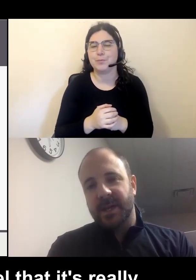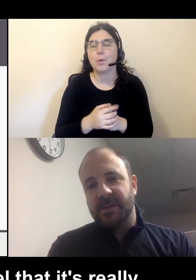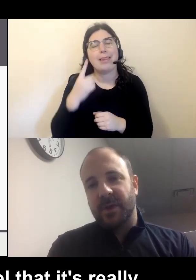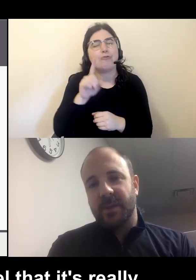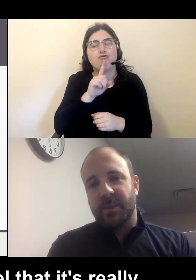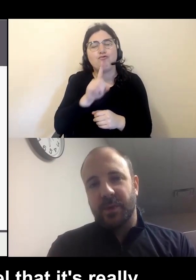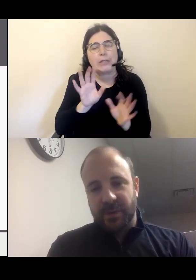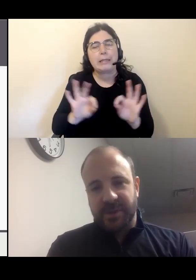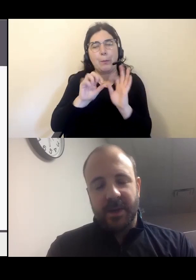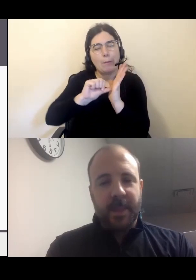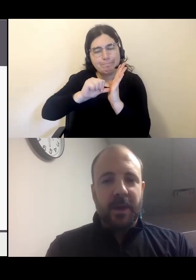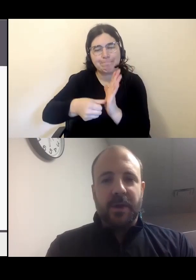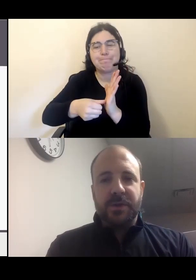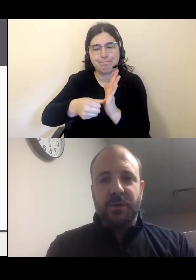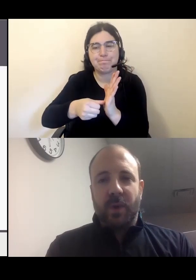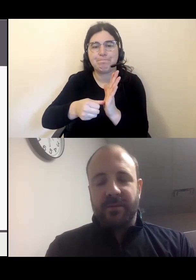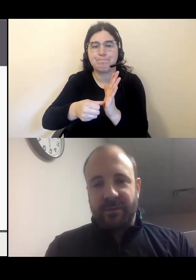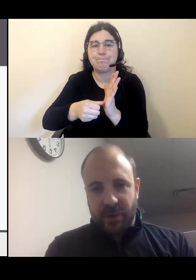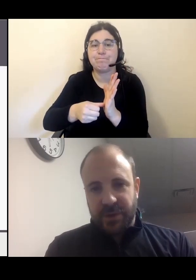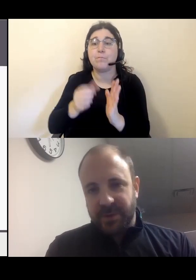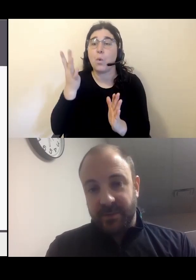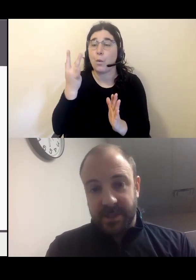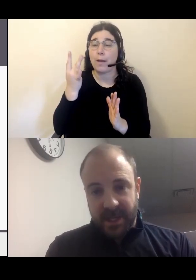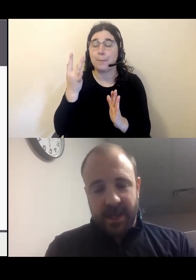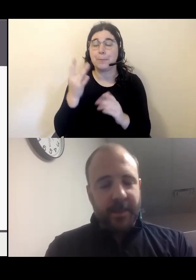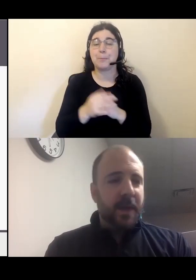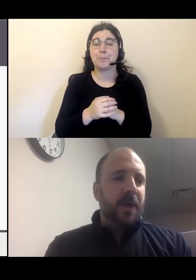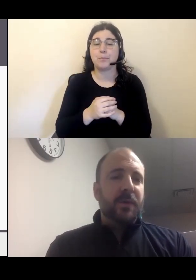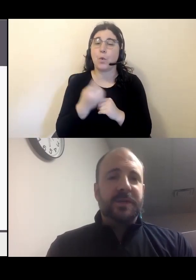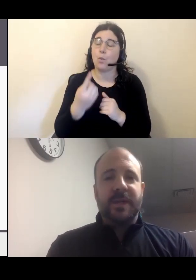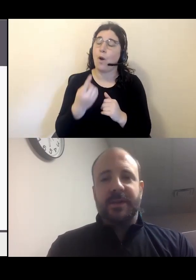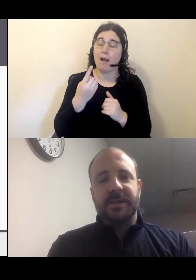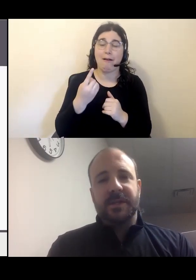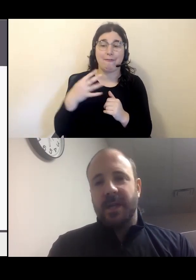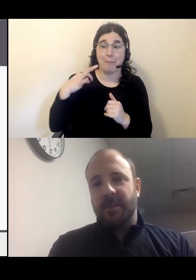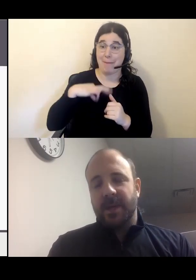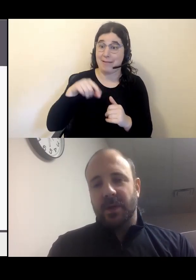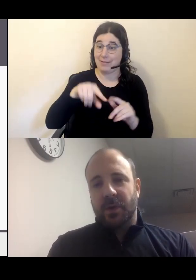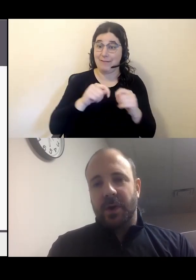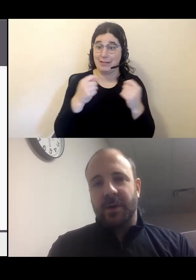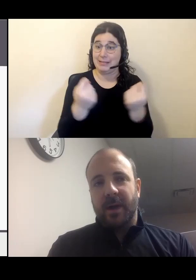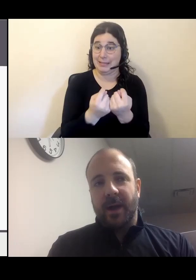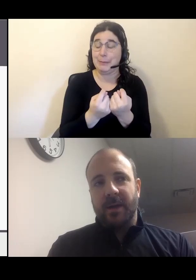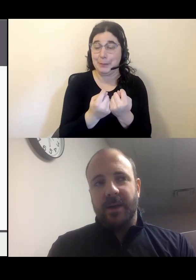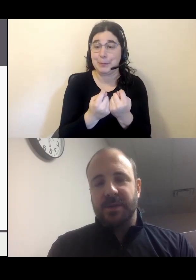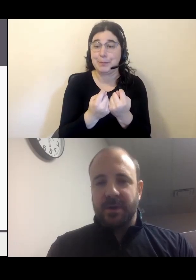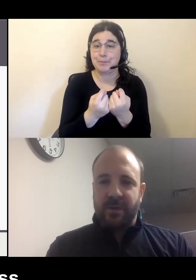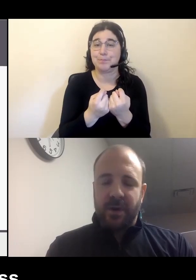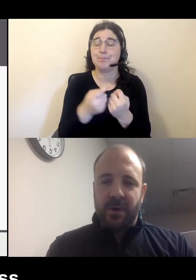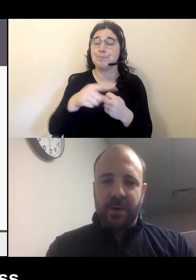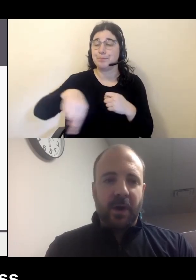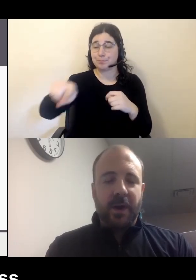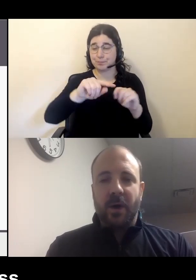this connects very closely to one of the virtues of this team, which is that this is a team that learned and